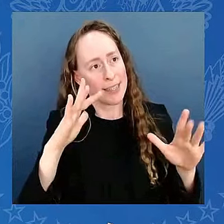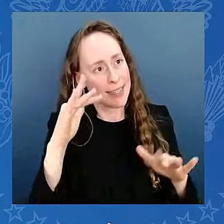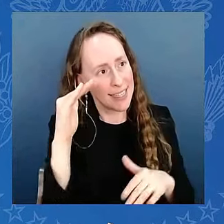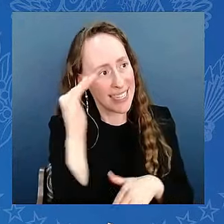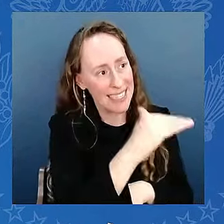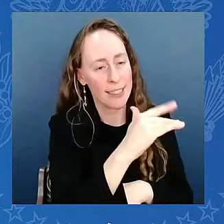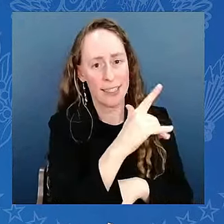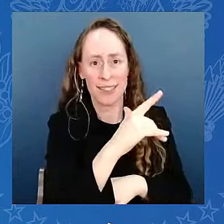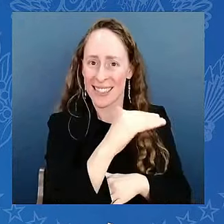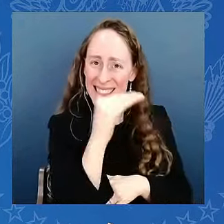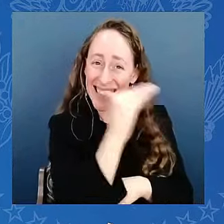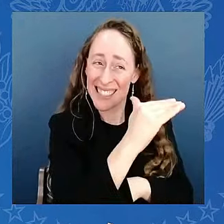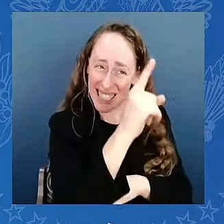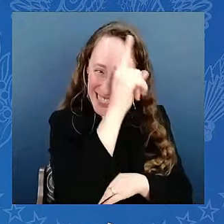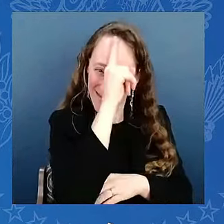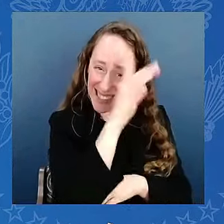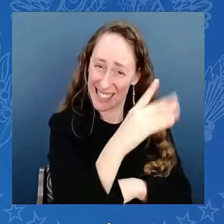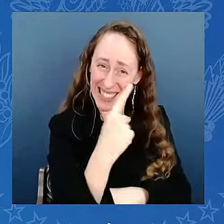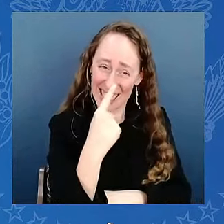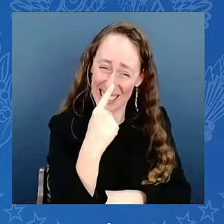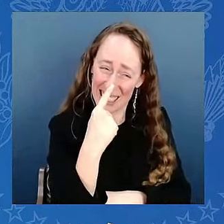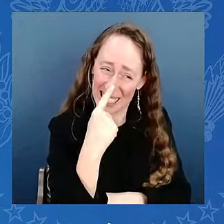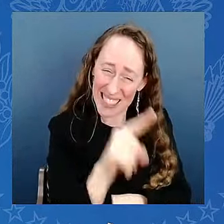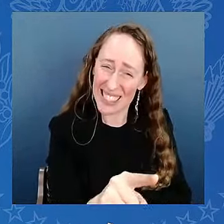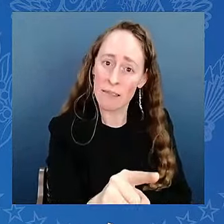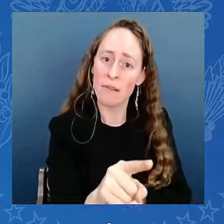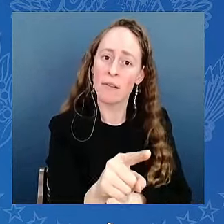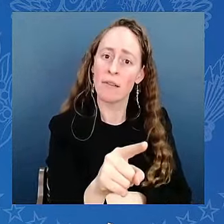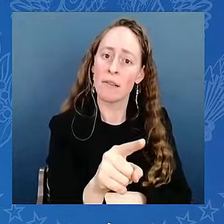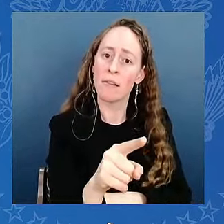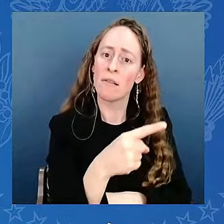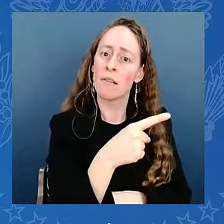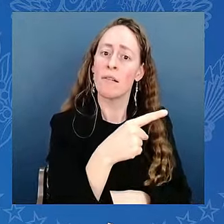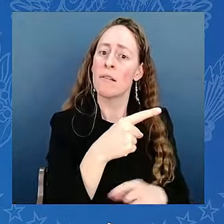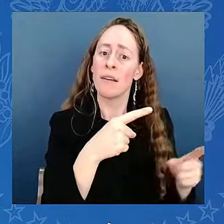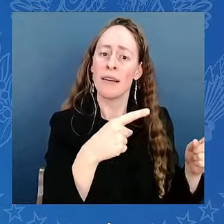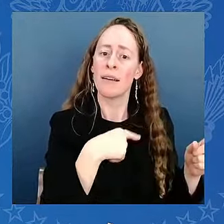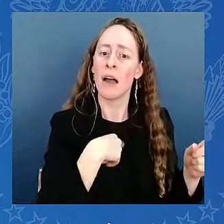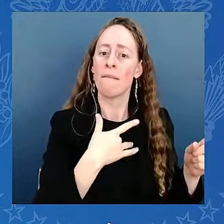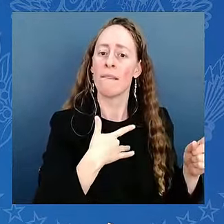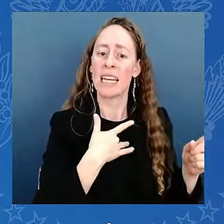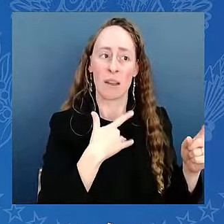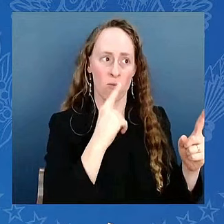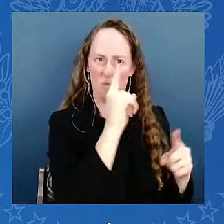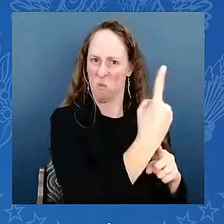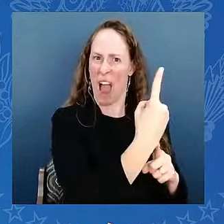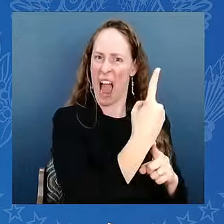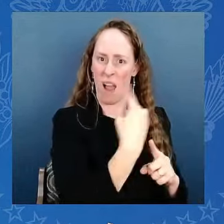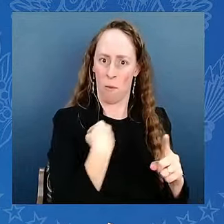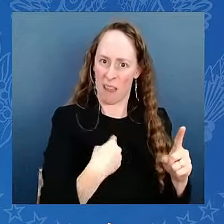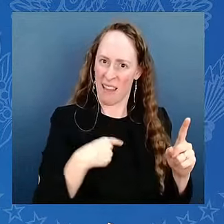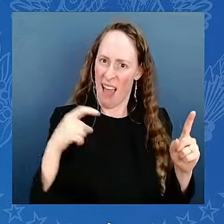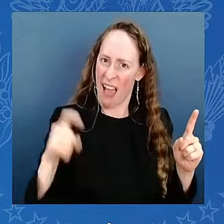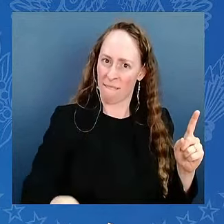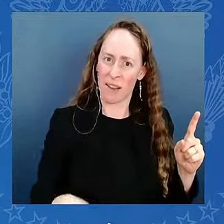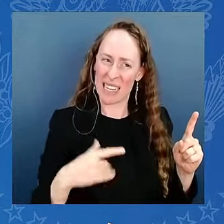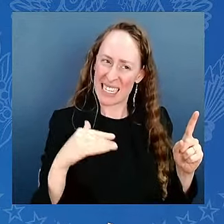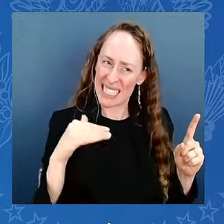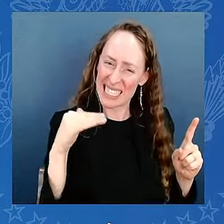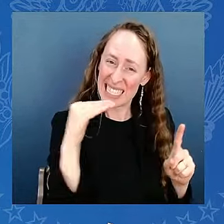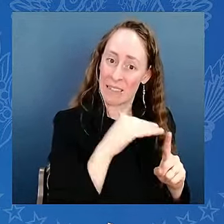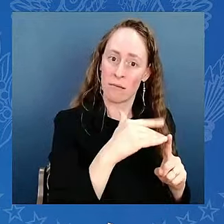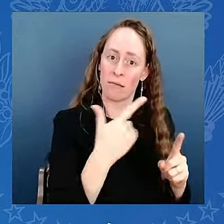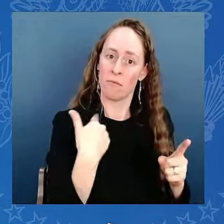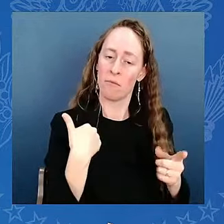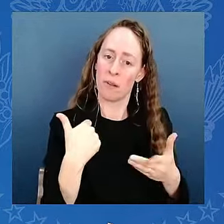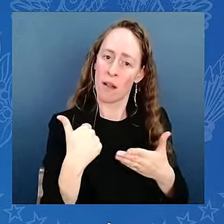in question. But everybody stepped up. Poland stepped up. Slovenia stepped up. Turkey stepped up. And it matters